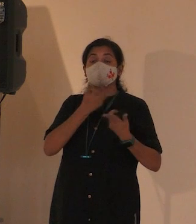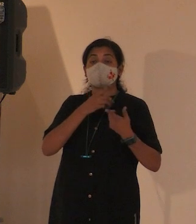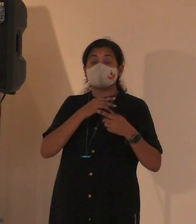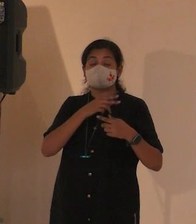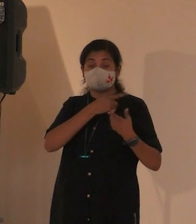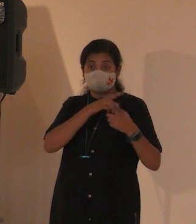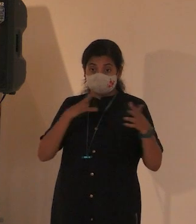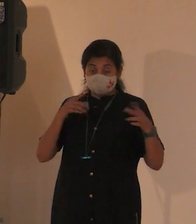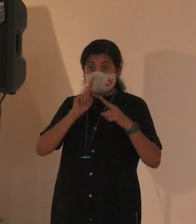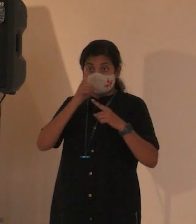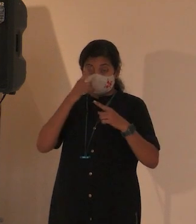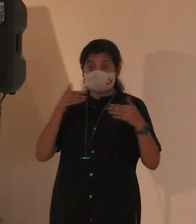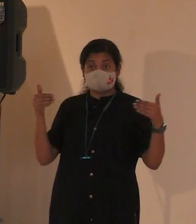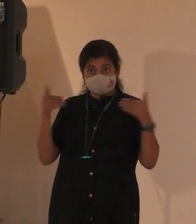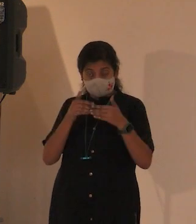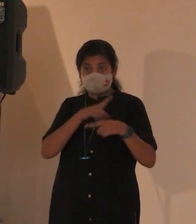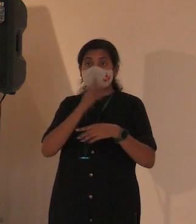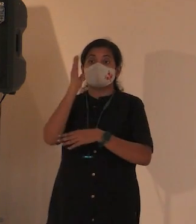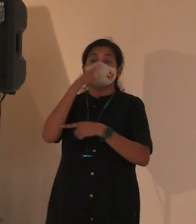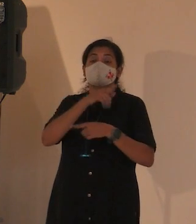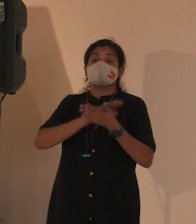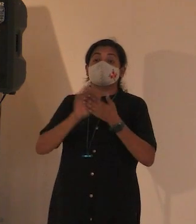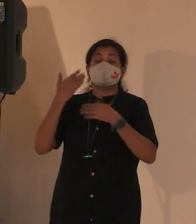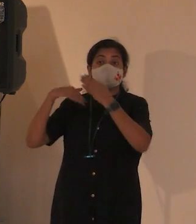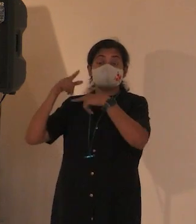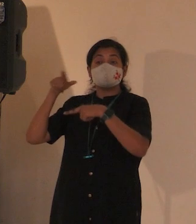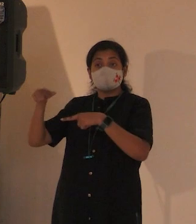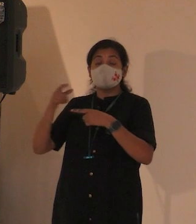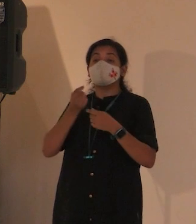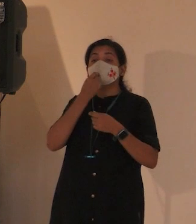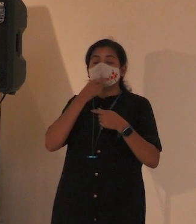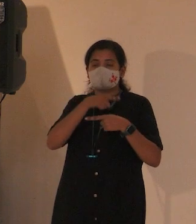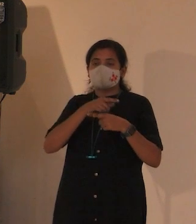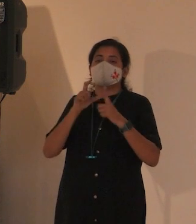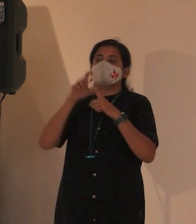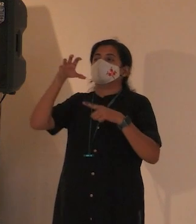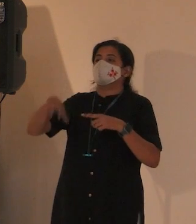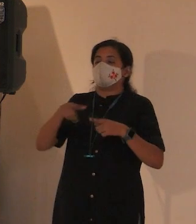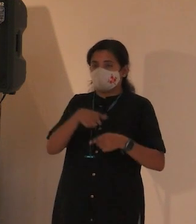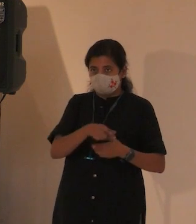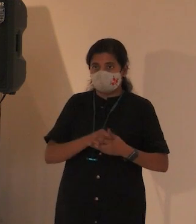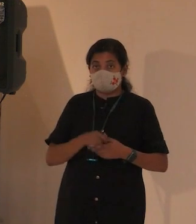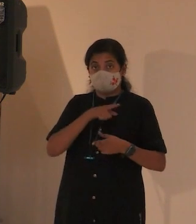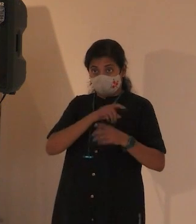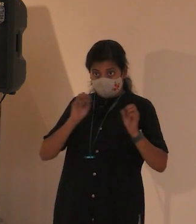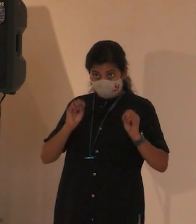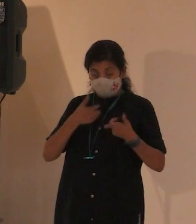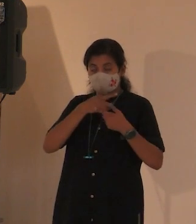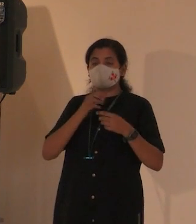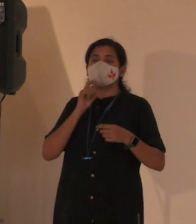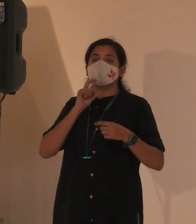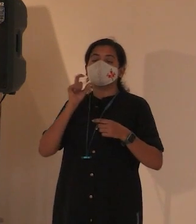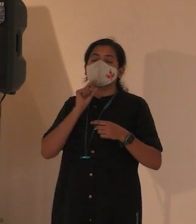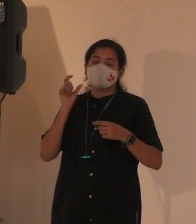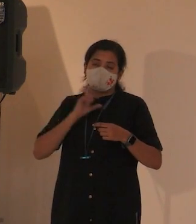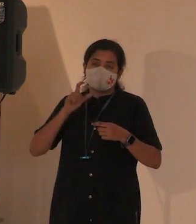General Bhatia to be the first emeritus professor of the History of Medicine department, because St. John's had just started as an institution,